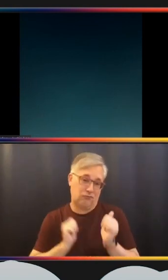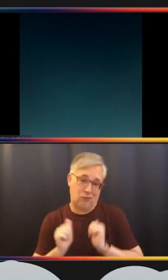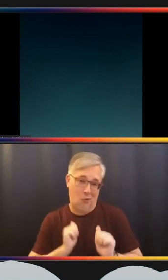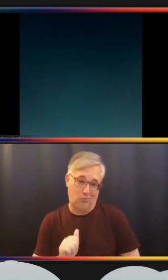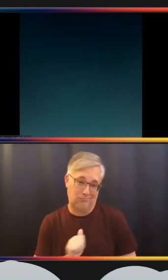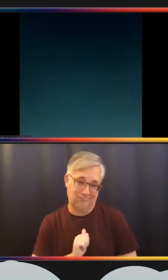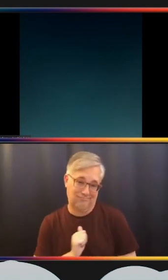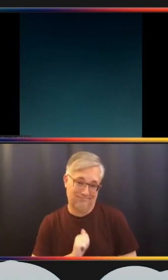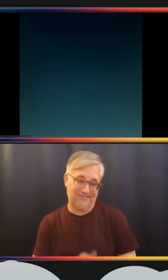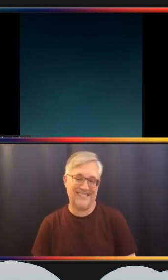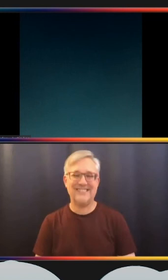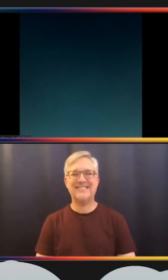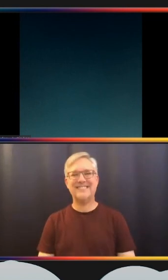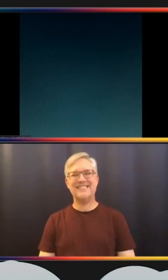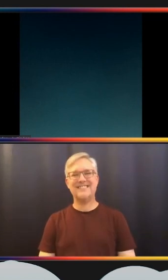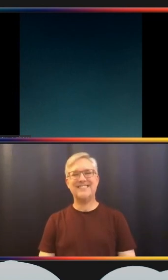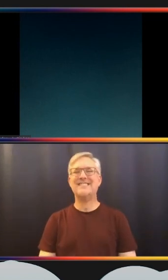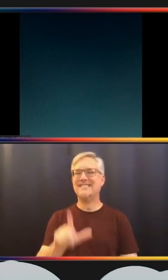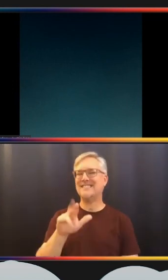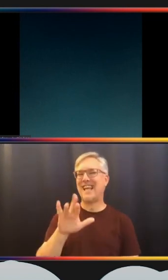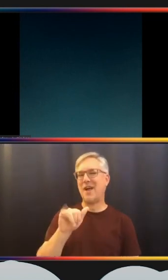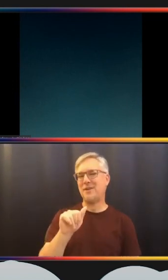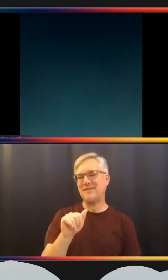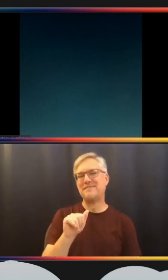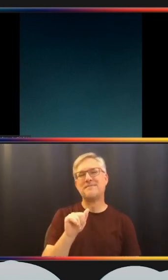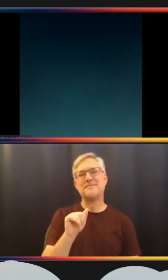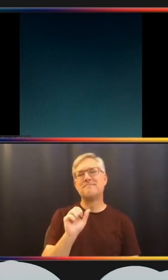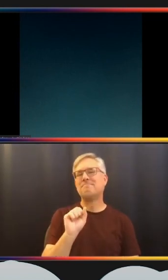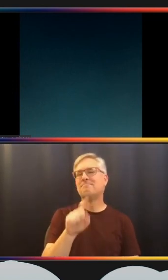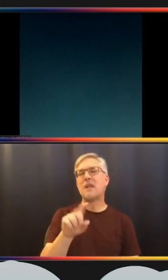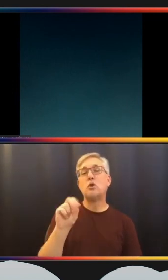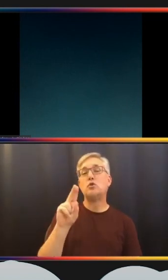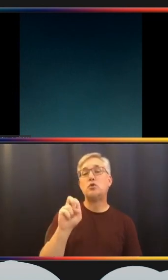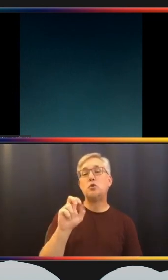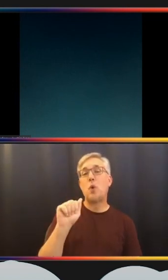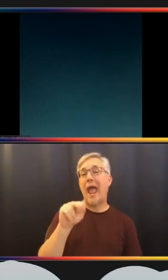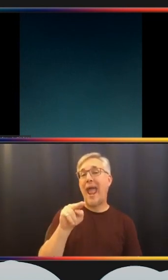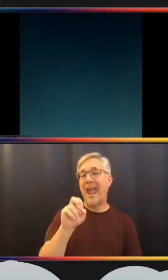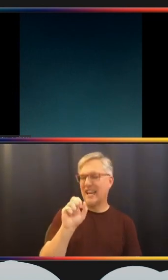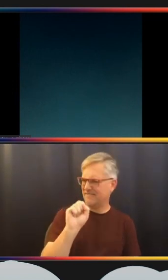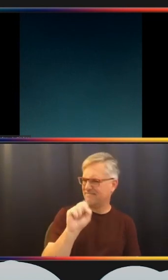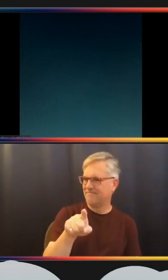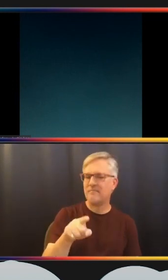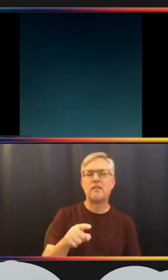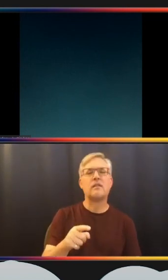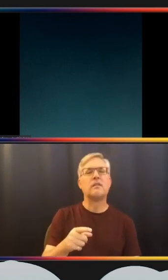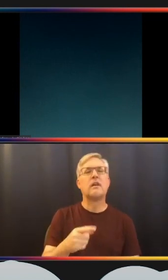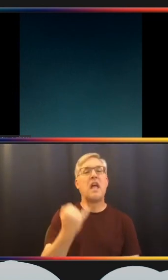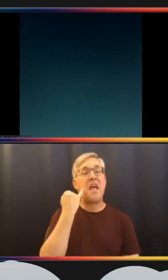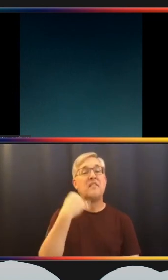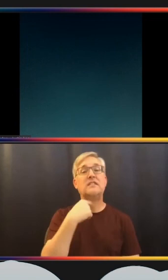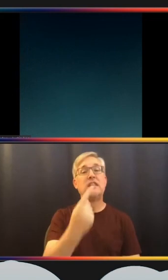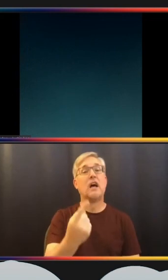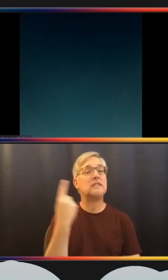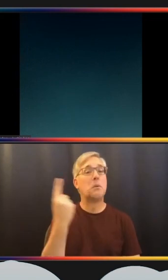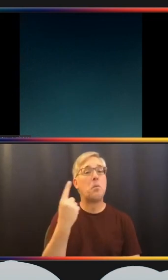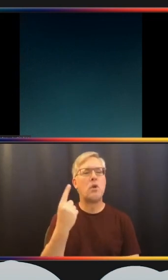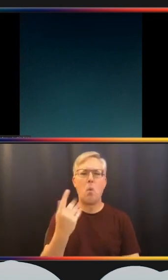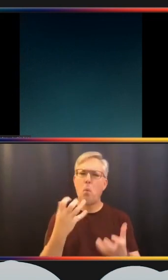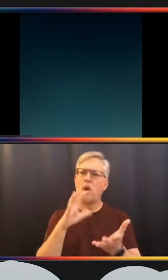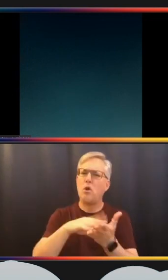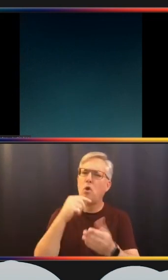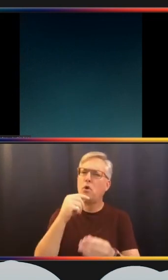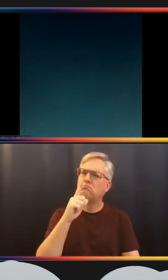And what song from Sue Ann, what song would you tell someone to listen to know who you are?